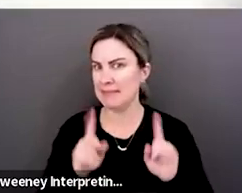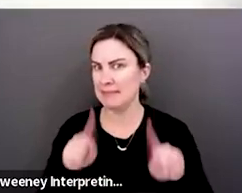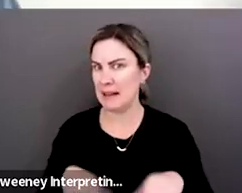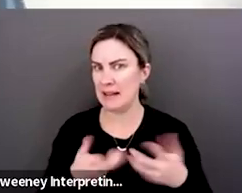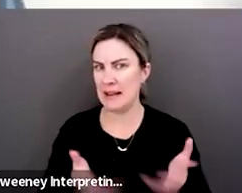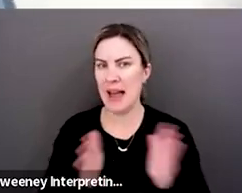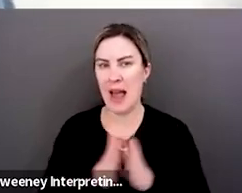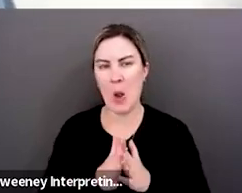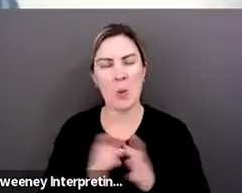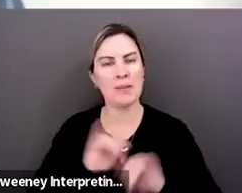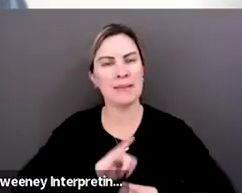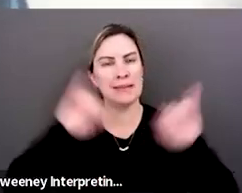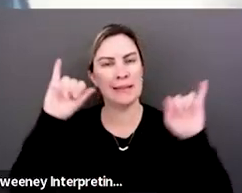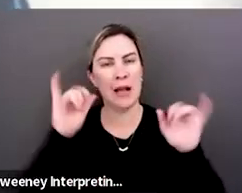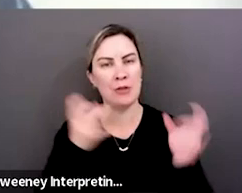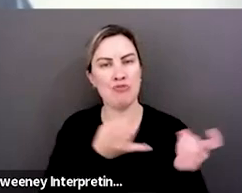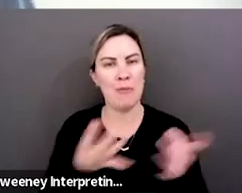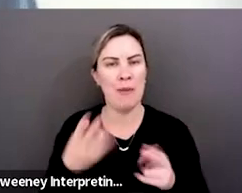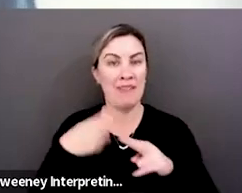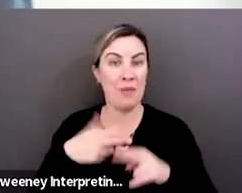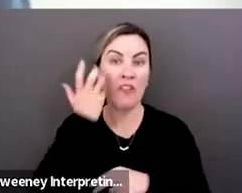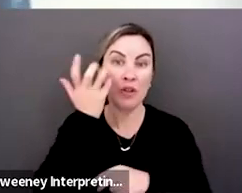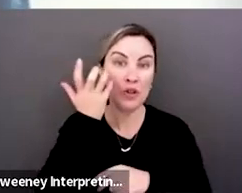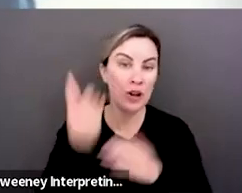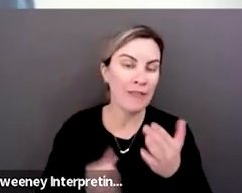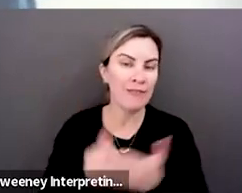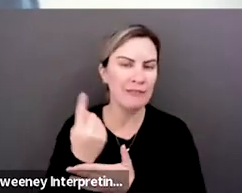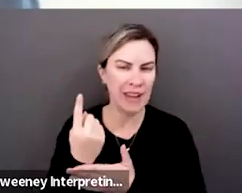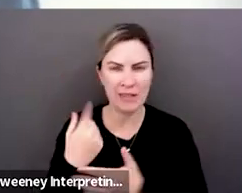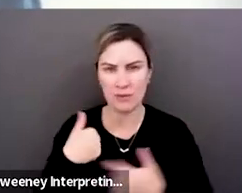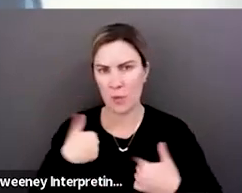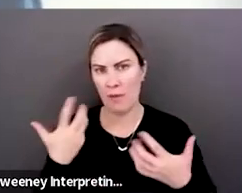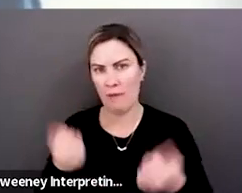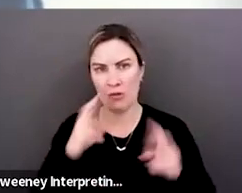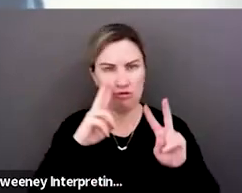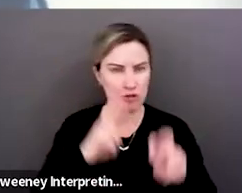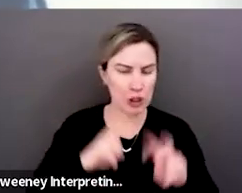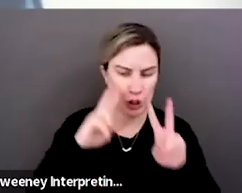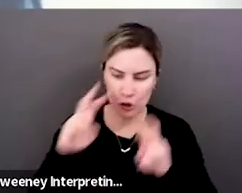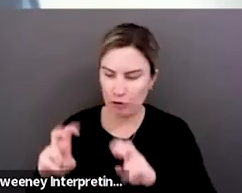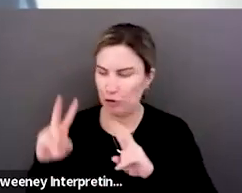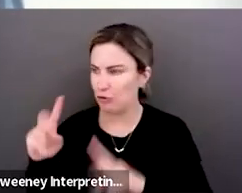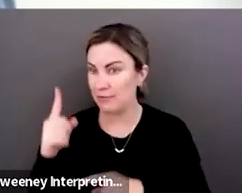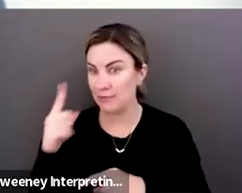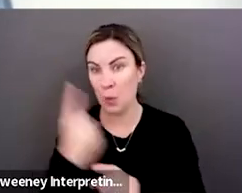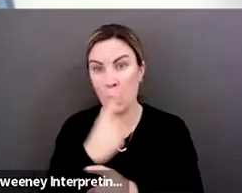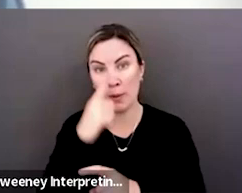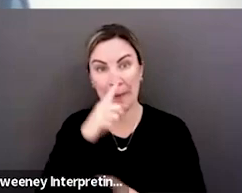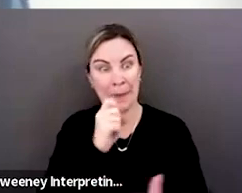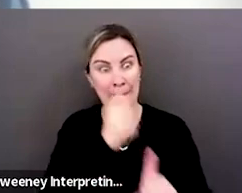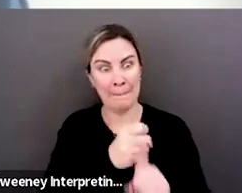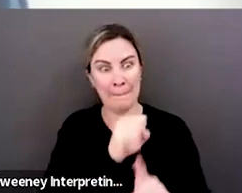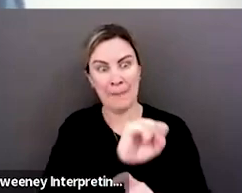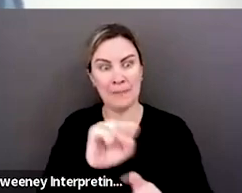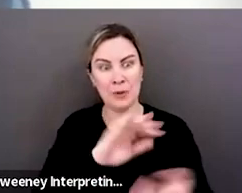areas is disaster preparedness for future events. So we were doing a bunch of research, and we were speaking to people in affected communities, and